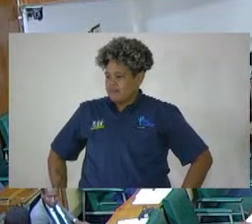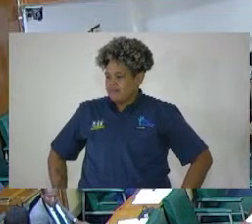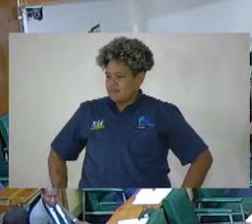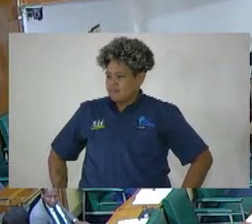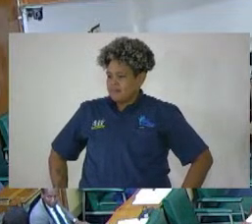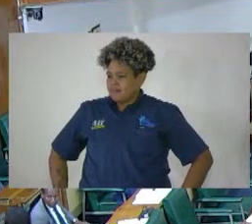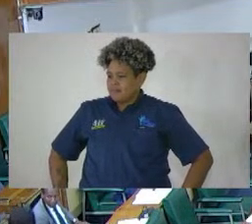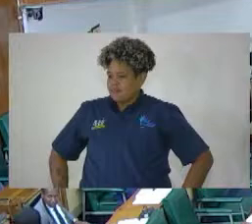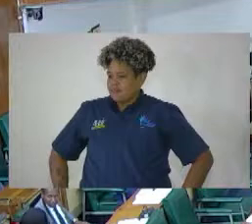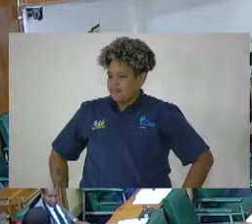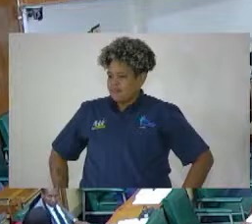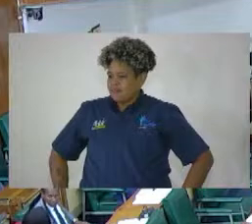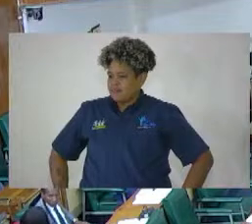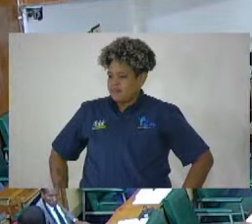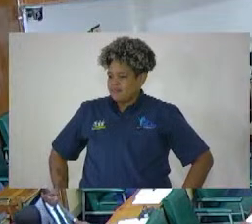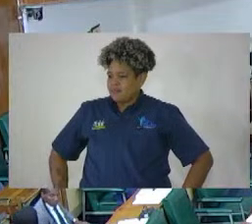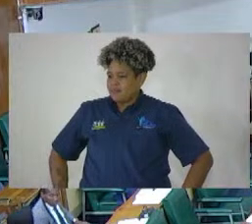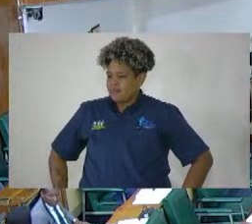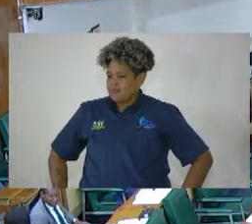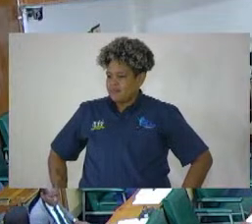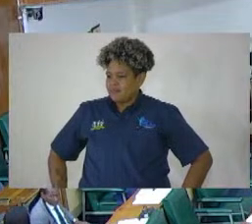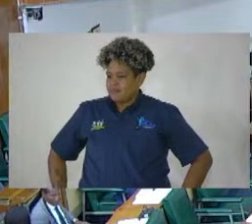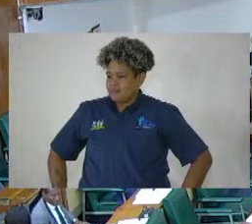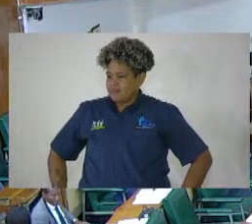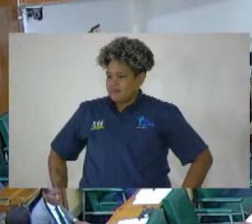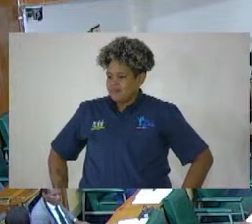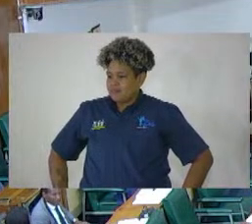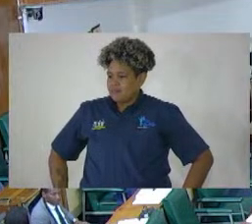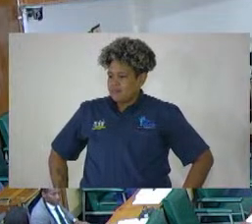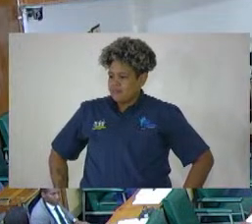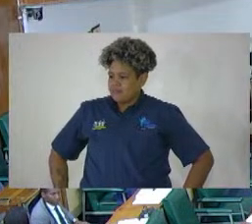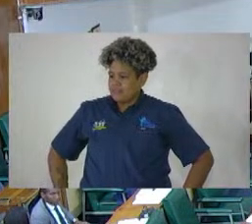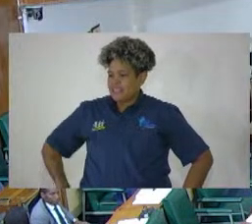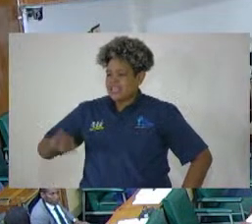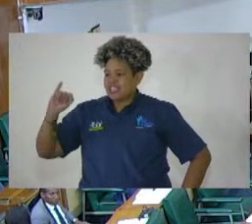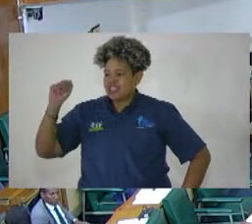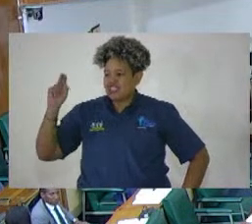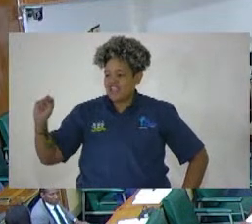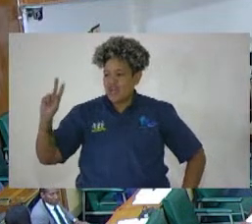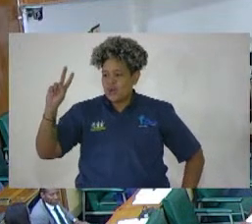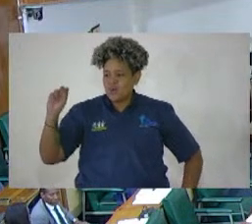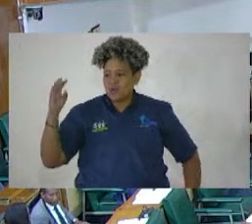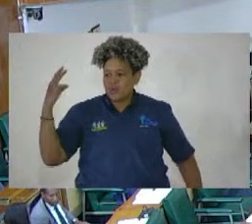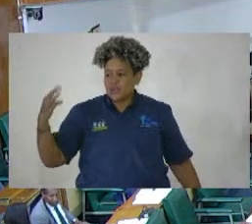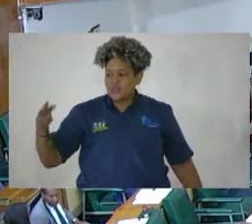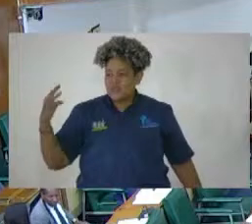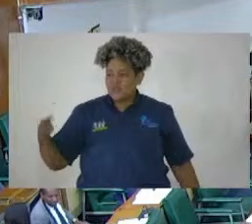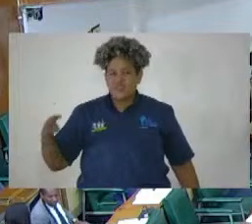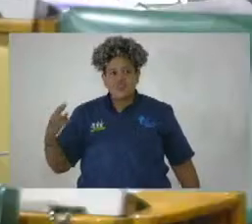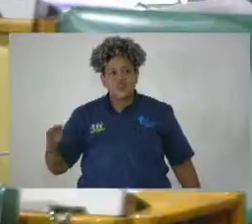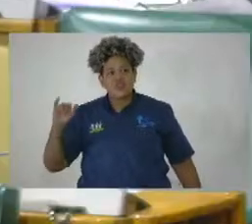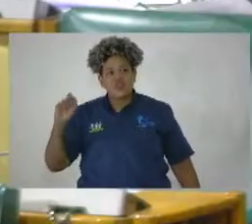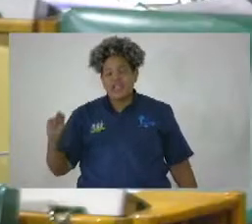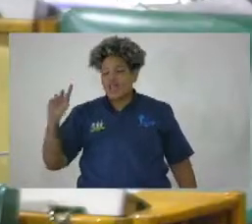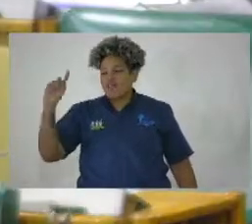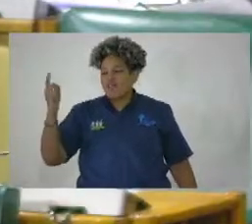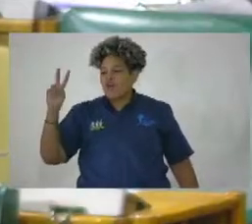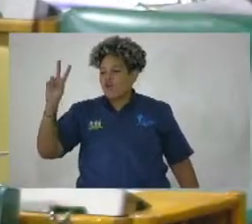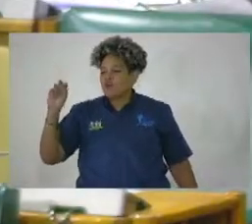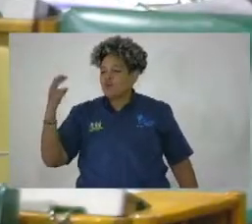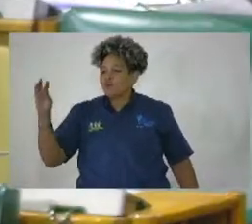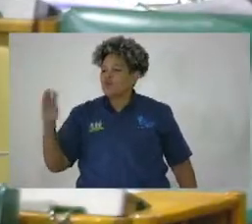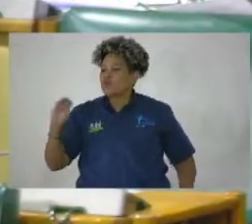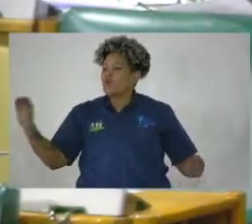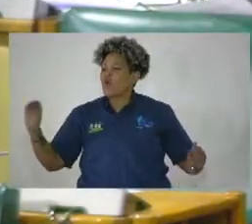but no, you have to say the date though, because I don't want this associated with me. This is January 2016. January 1st. No bidders